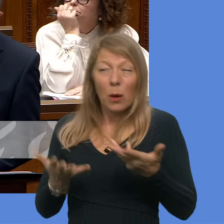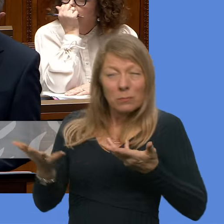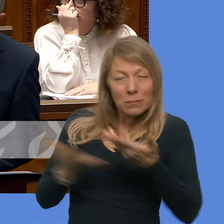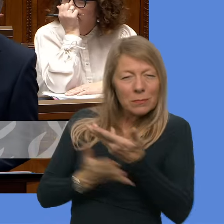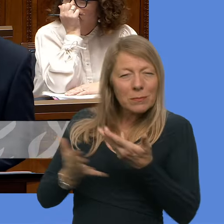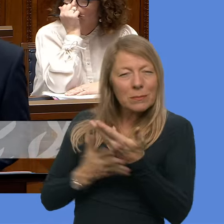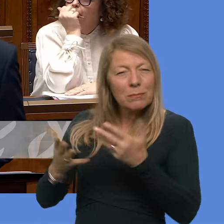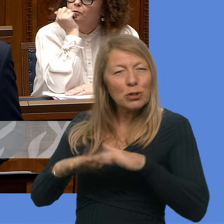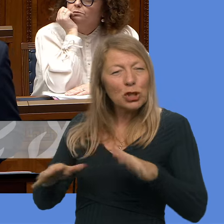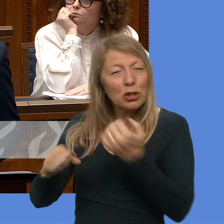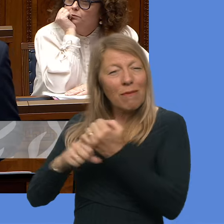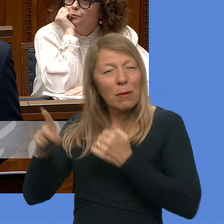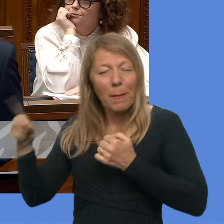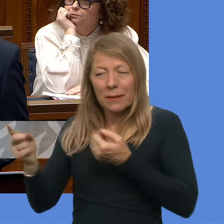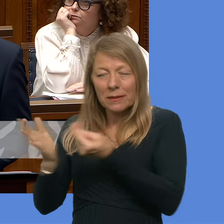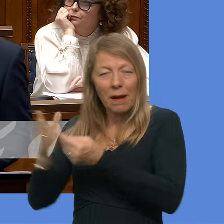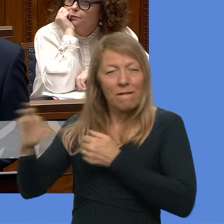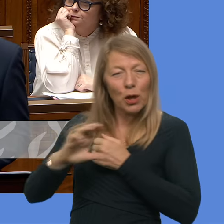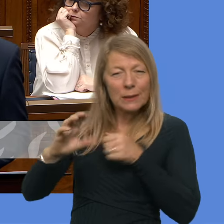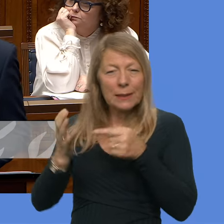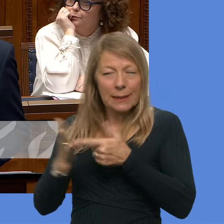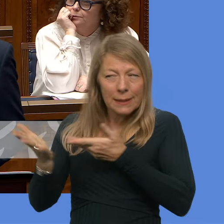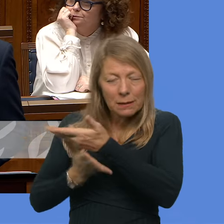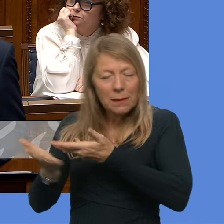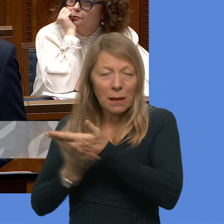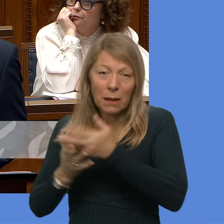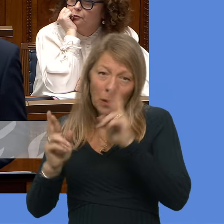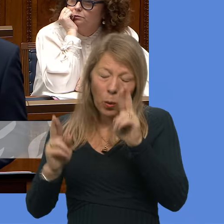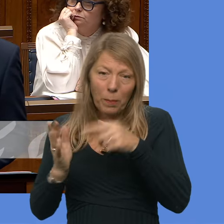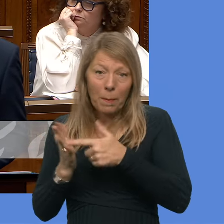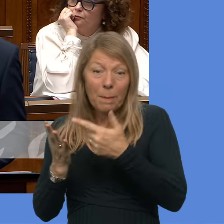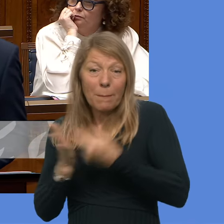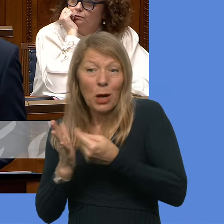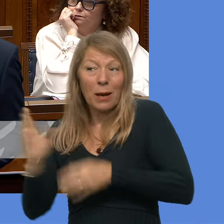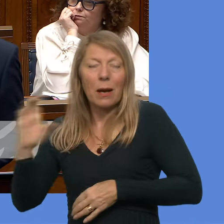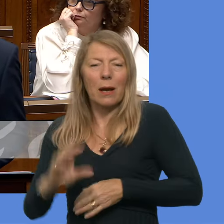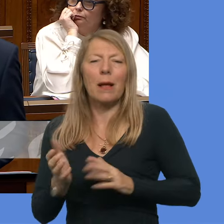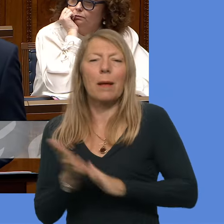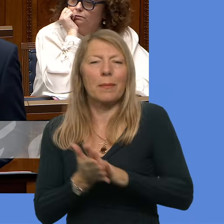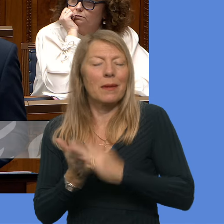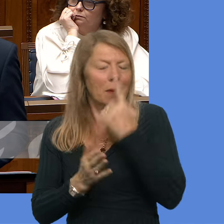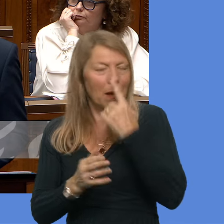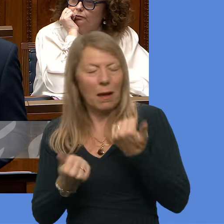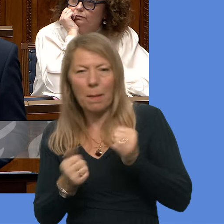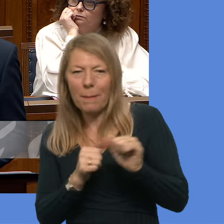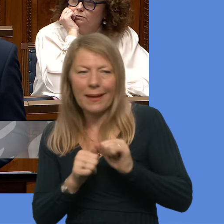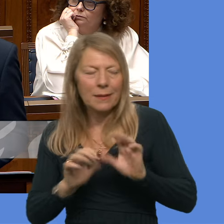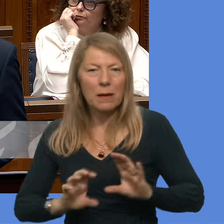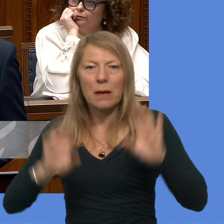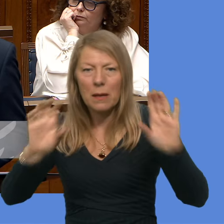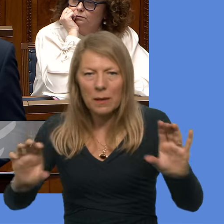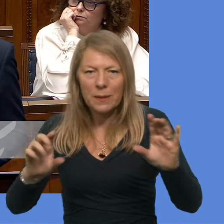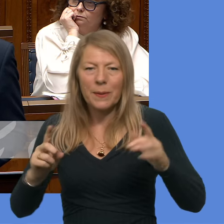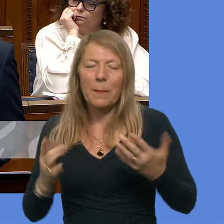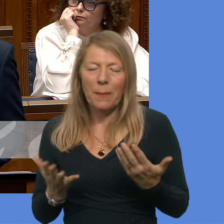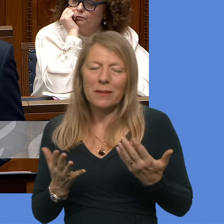develop. But I want to look at as imaginative ways as possible as we can to ensure the universities can have the resources they need, can take